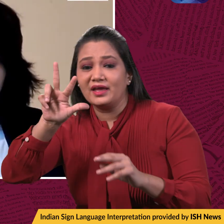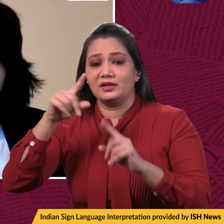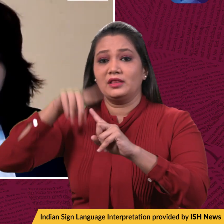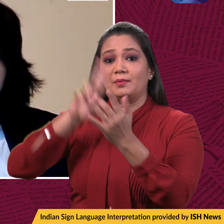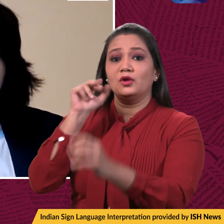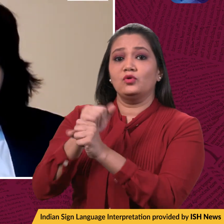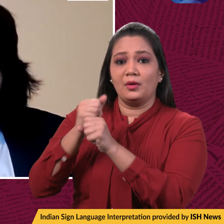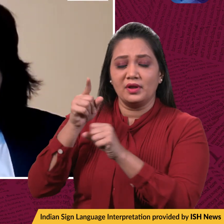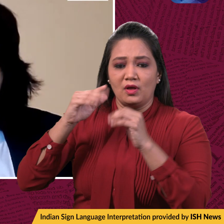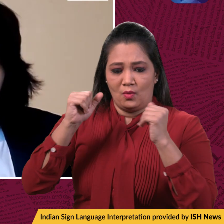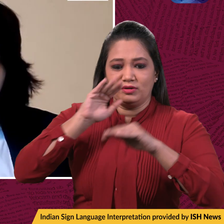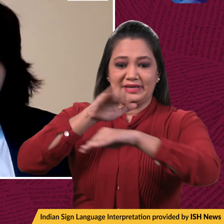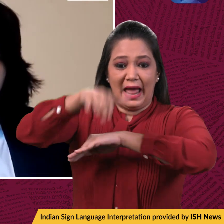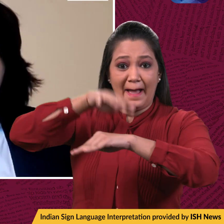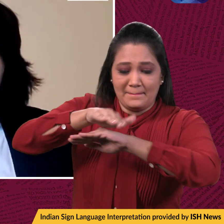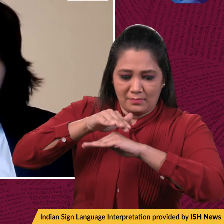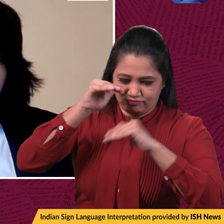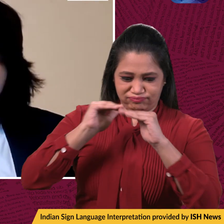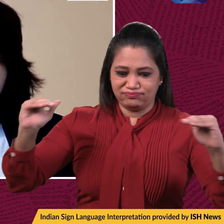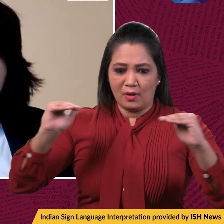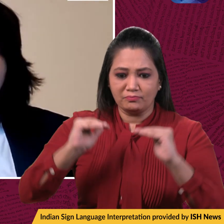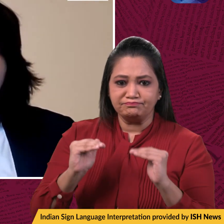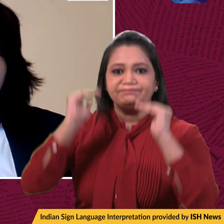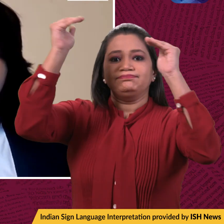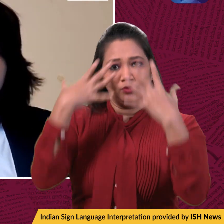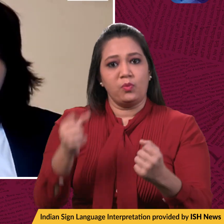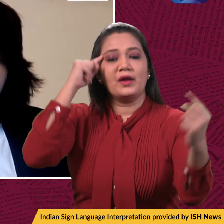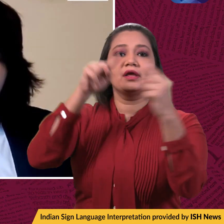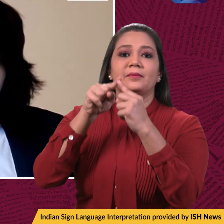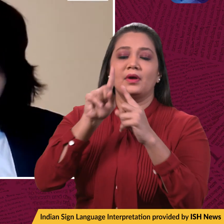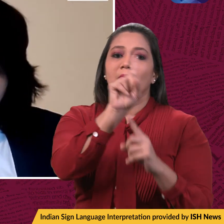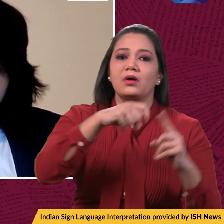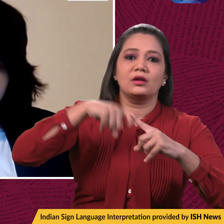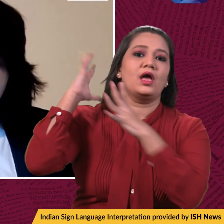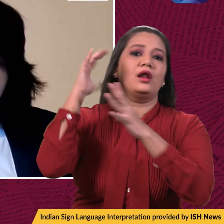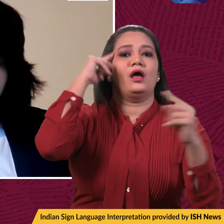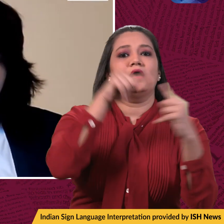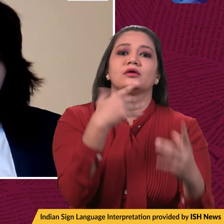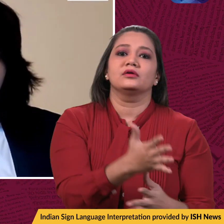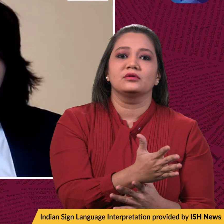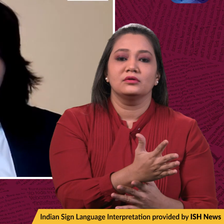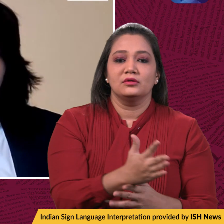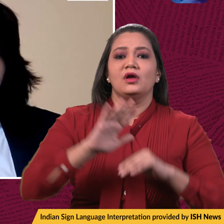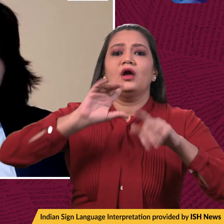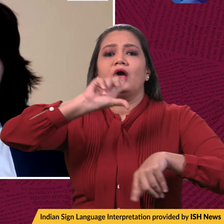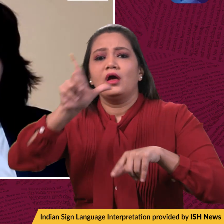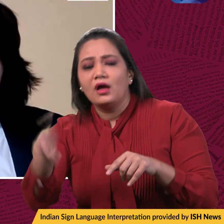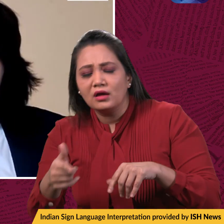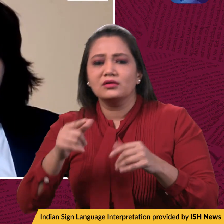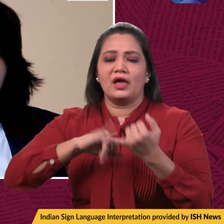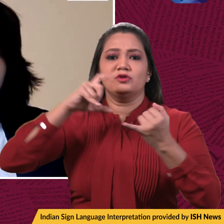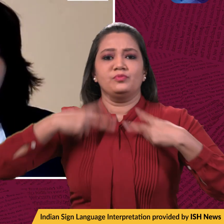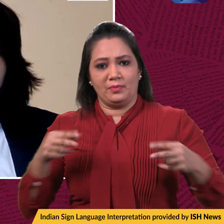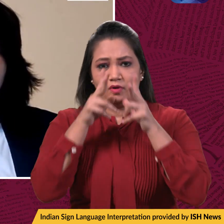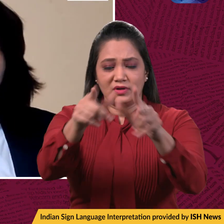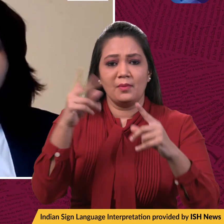Nadu government wanted to raise the height of the water level, but Kerala opposed it. Later, the Supreme Court asked Kerala and